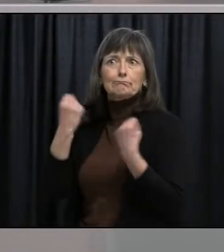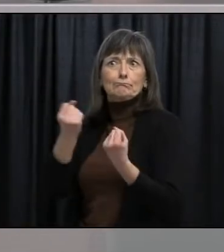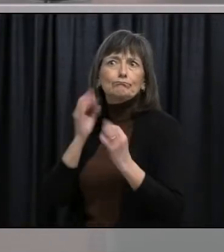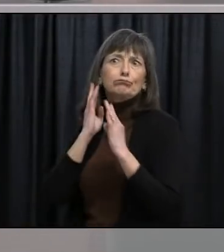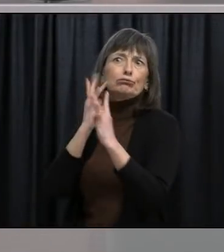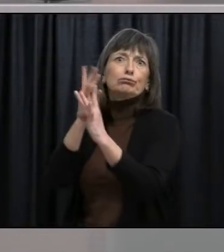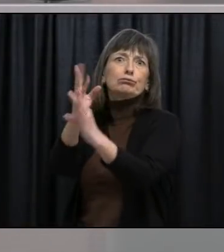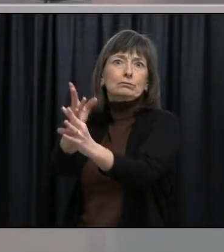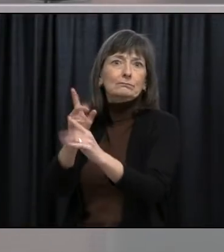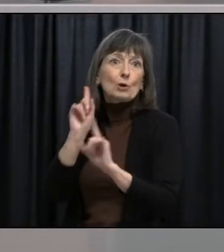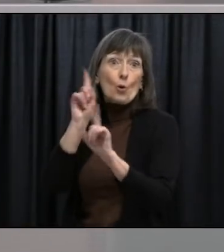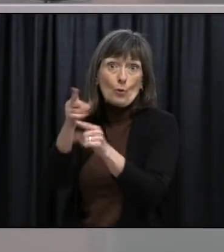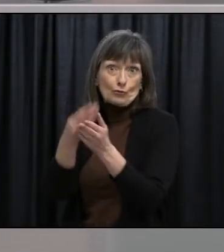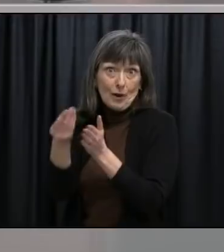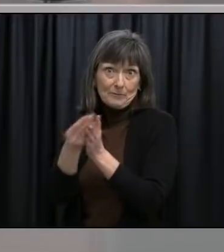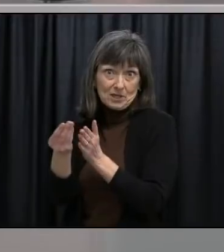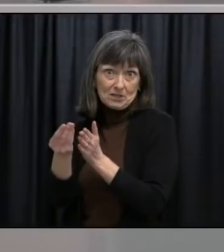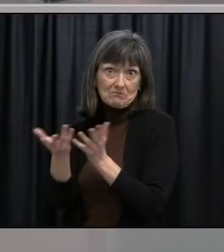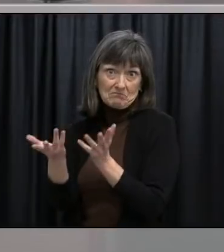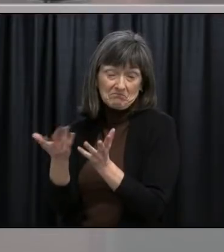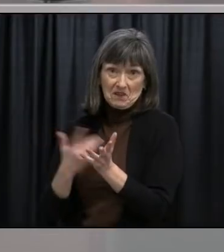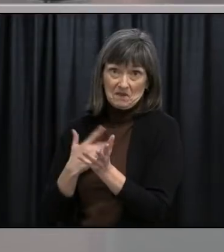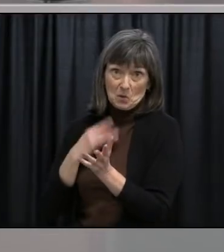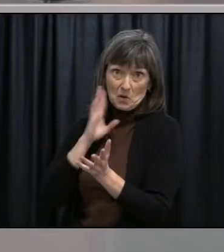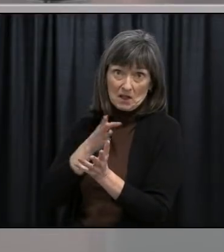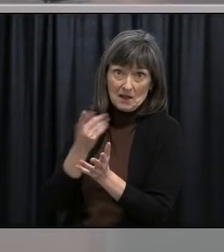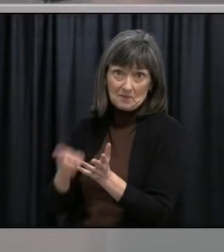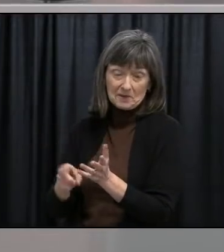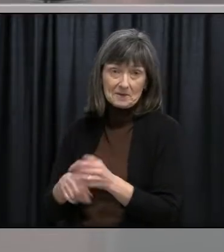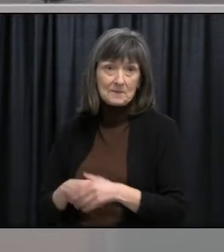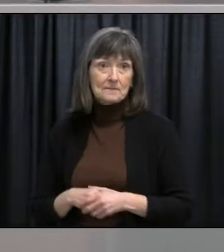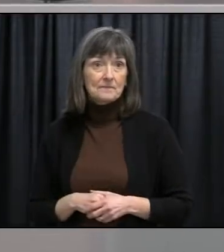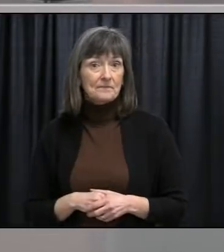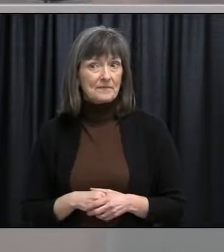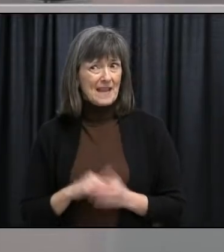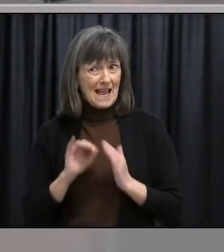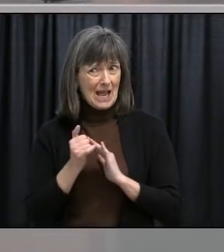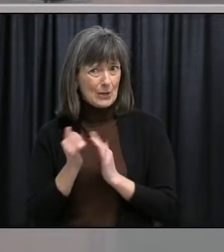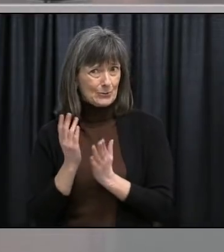Is there anything that you're planning or hoping to do to mitigate that?